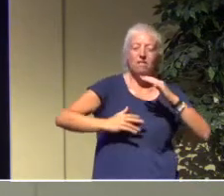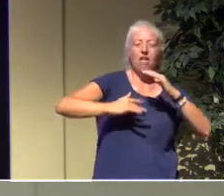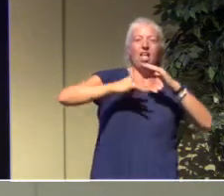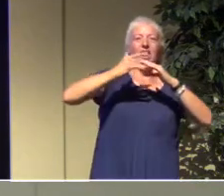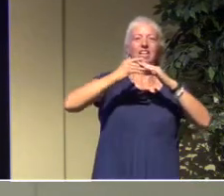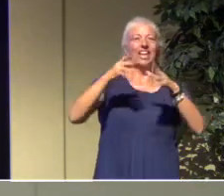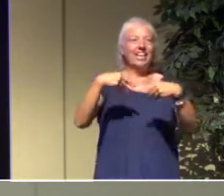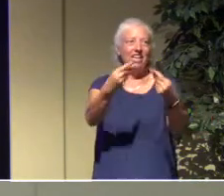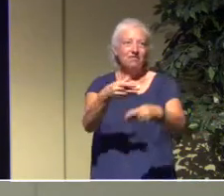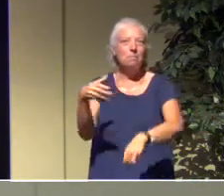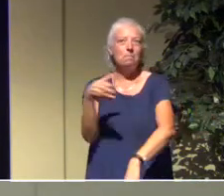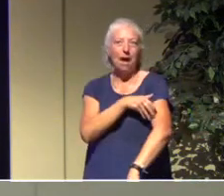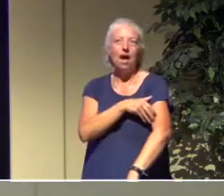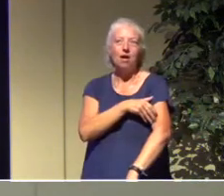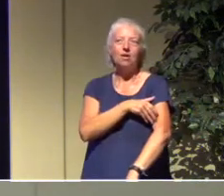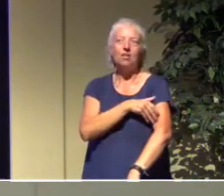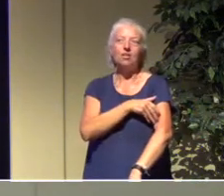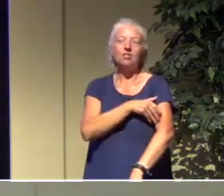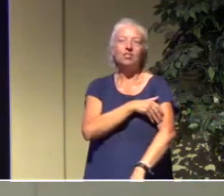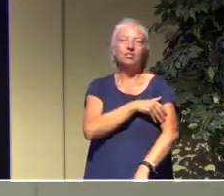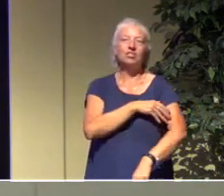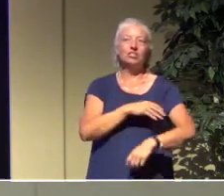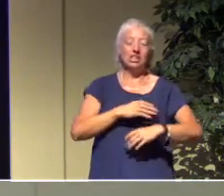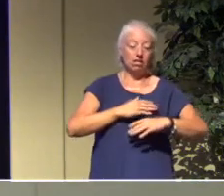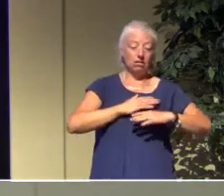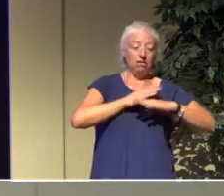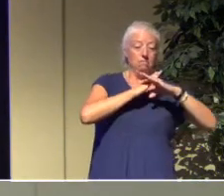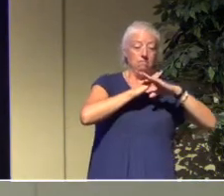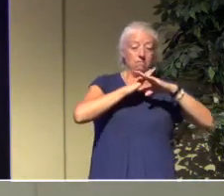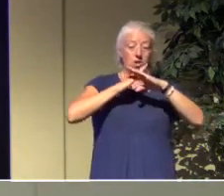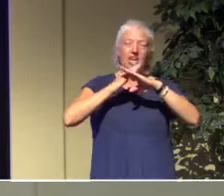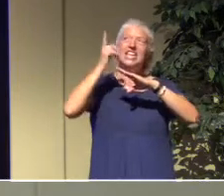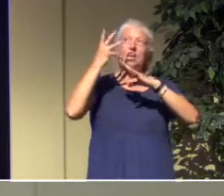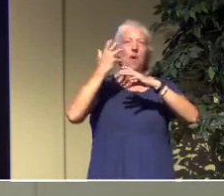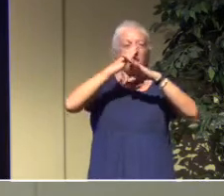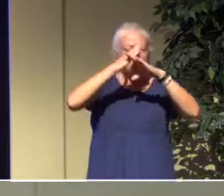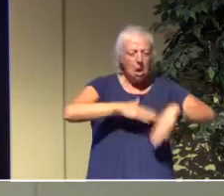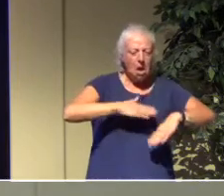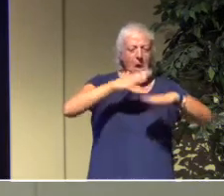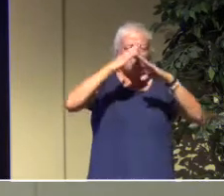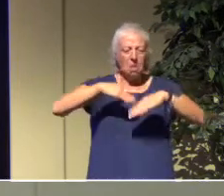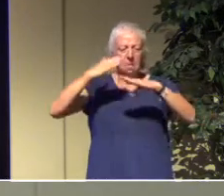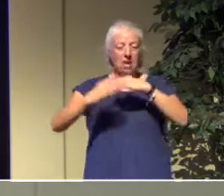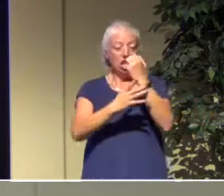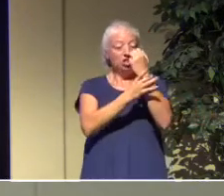you and break down the walls and break the chains.